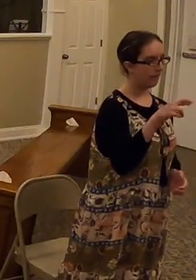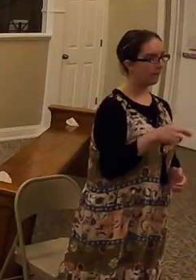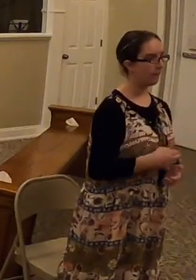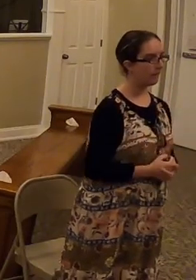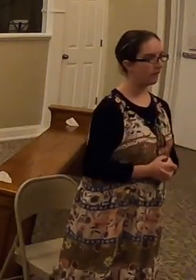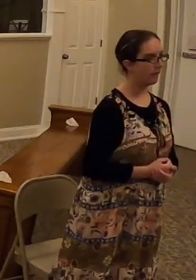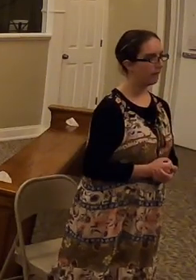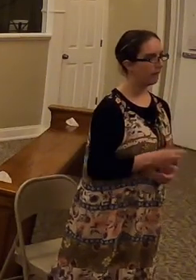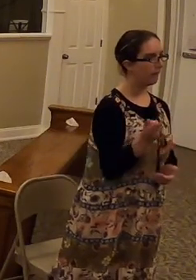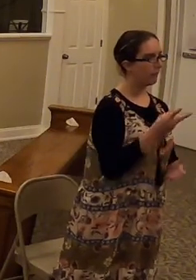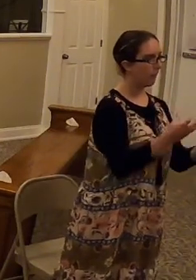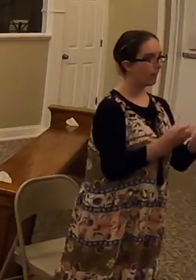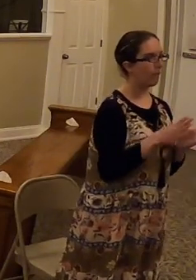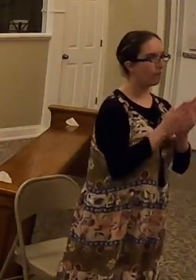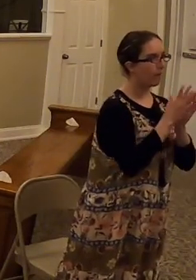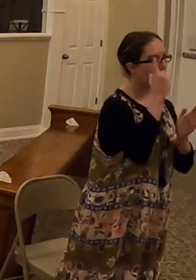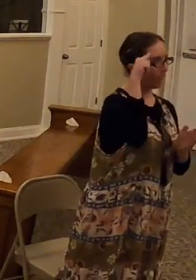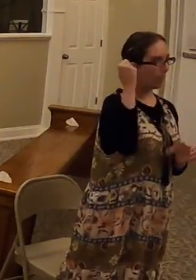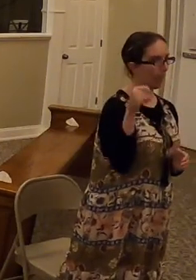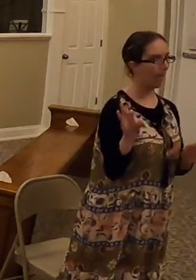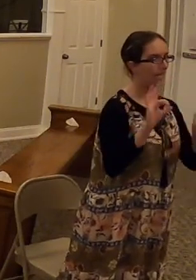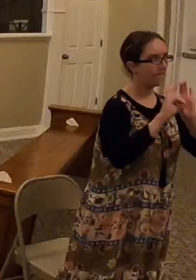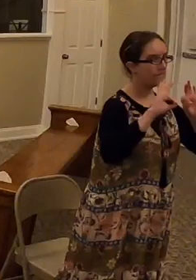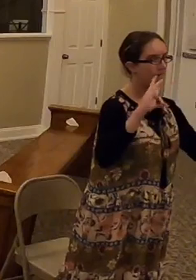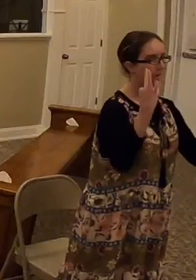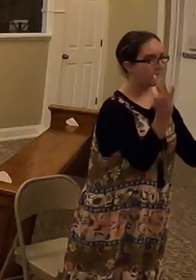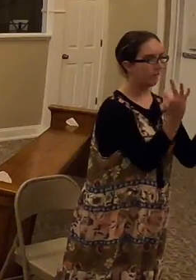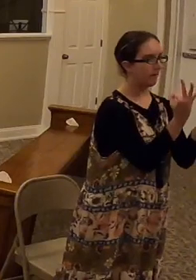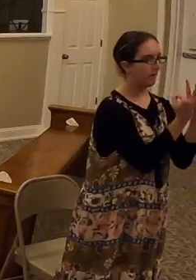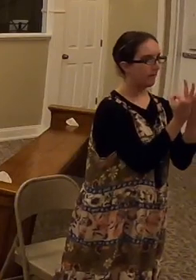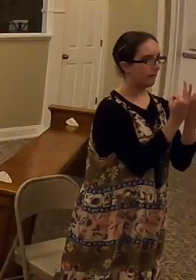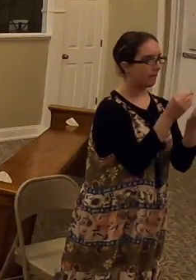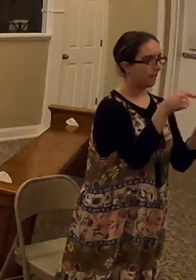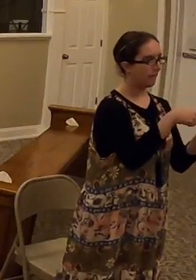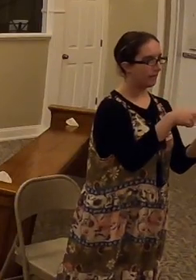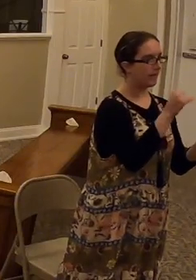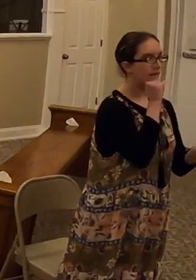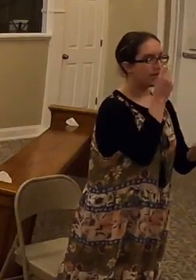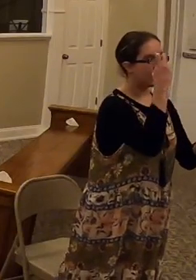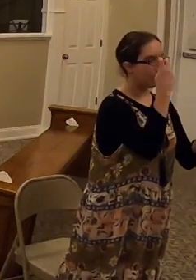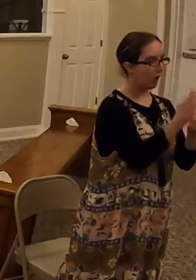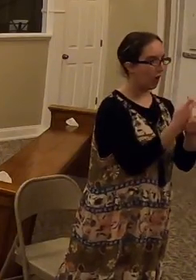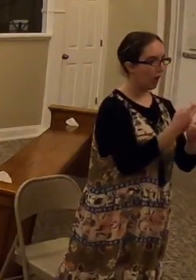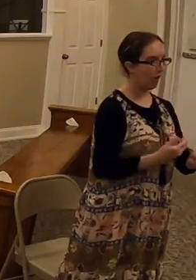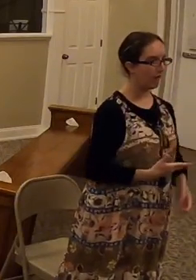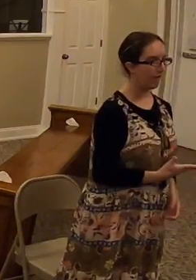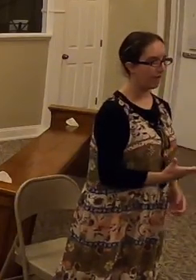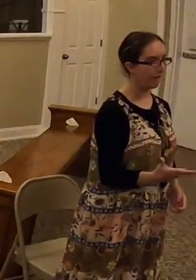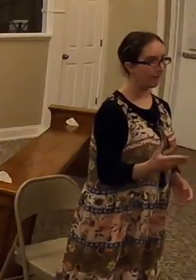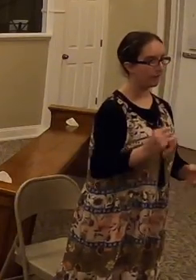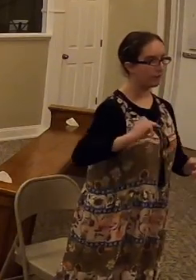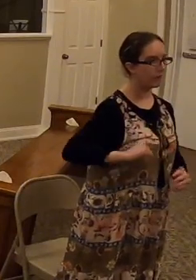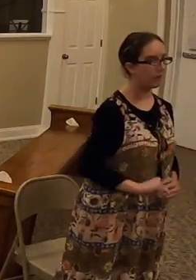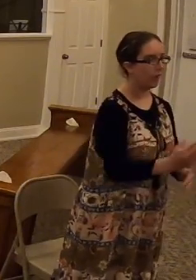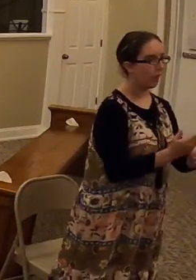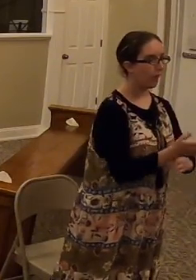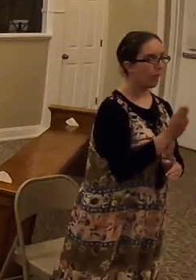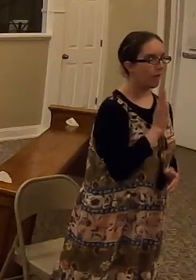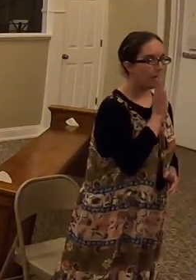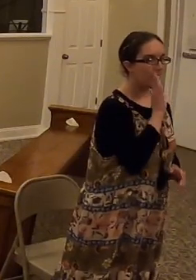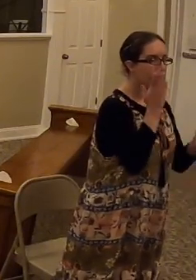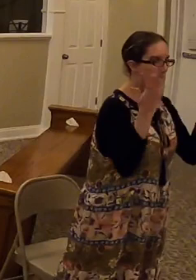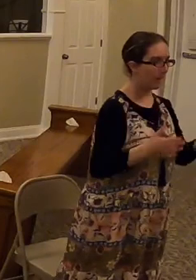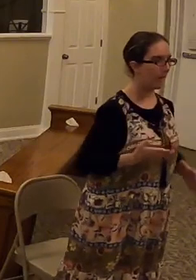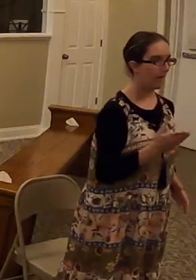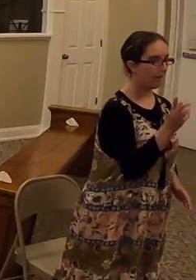But we want to pray for the family, amen. Yes. Amen, this is tough stuff to go through. I've been there, done that, amen. And